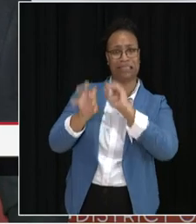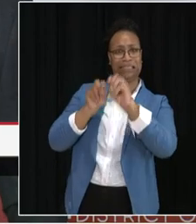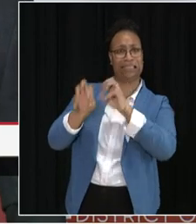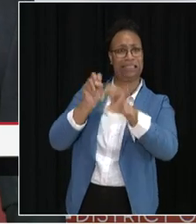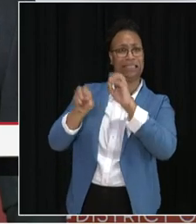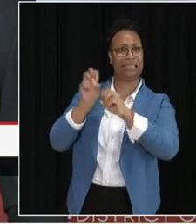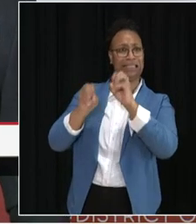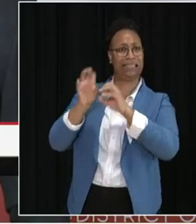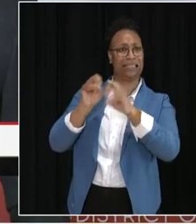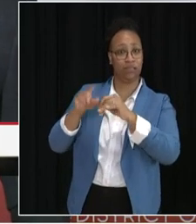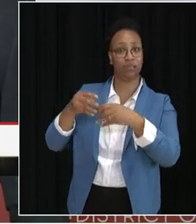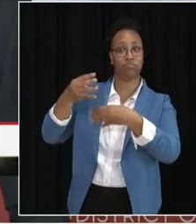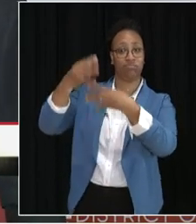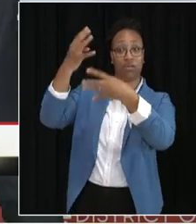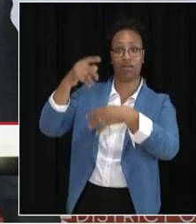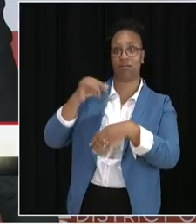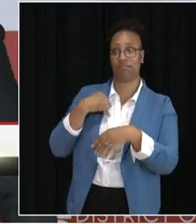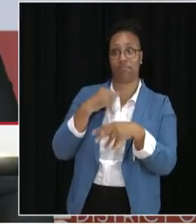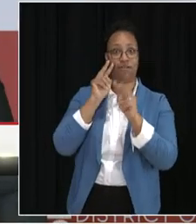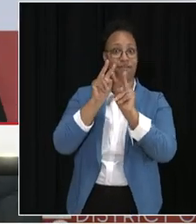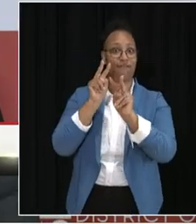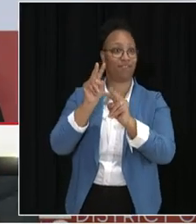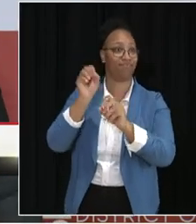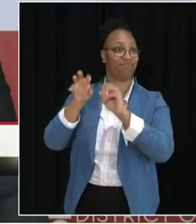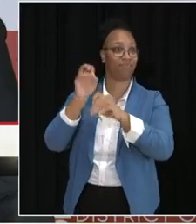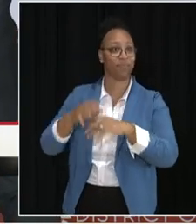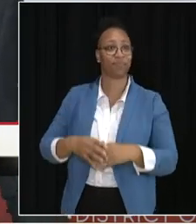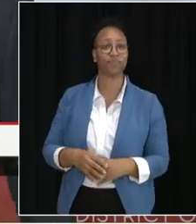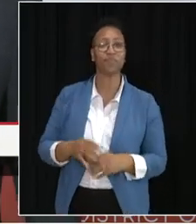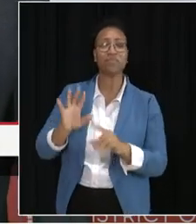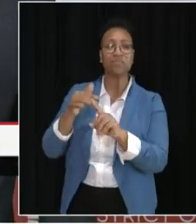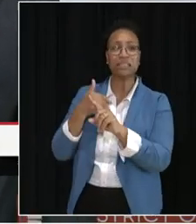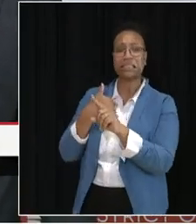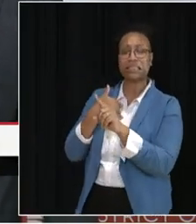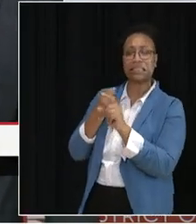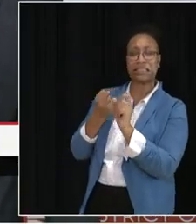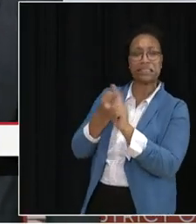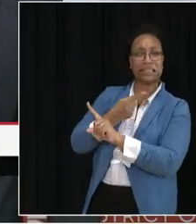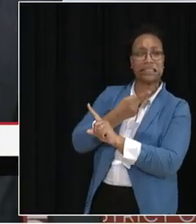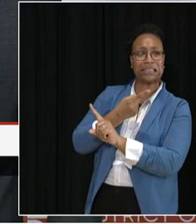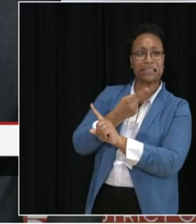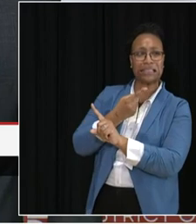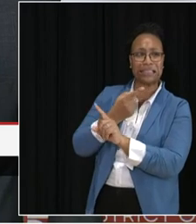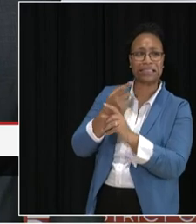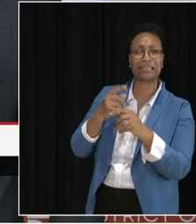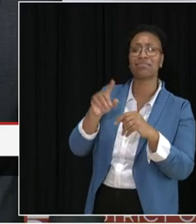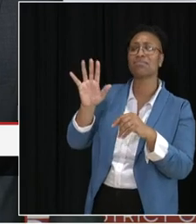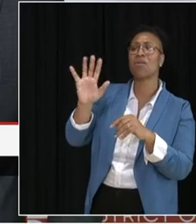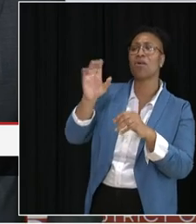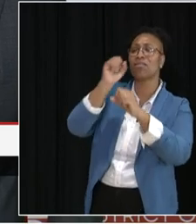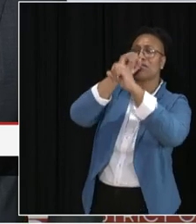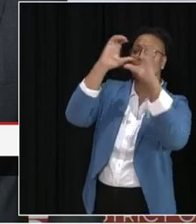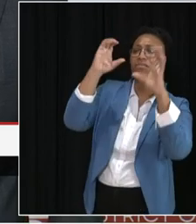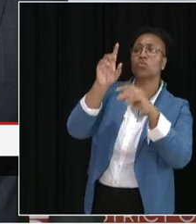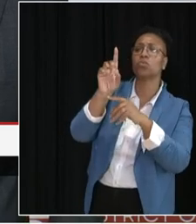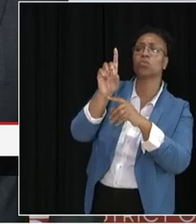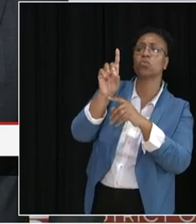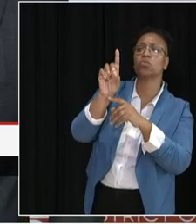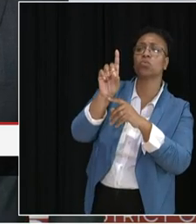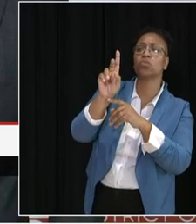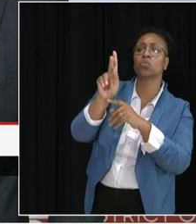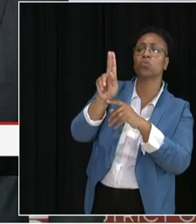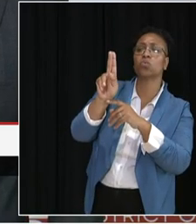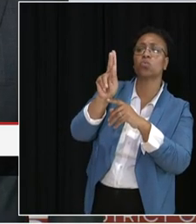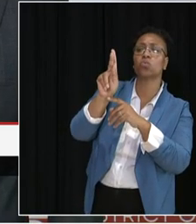Off topic question, if you don't mind. Yes, Sam. What's your vision for Duke Ellington in regards to the art programming? What does that